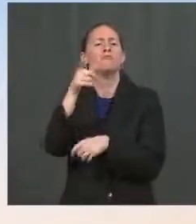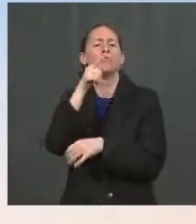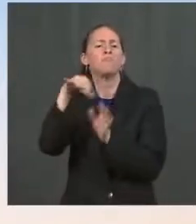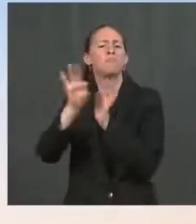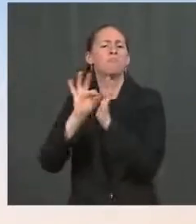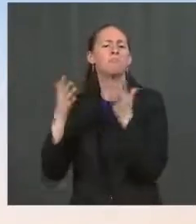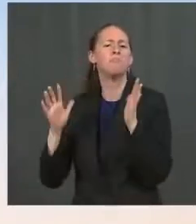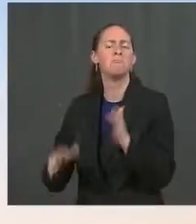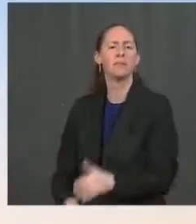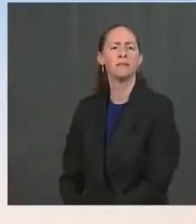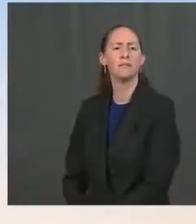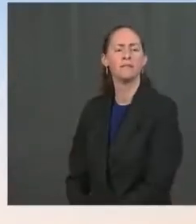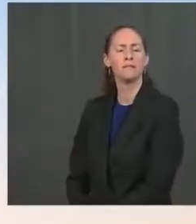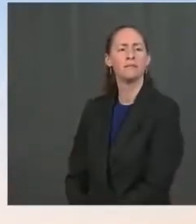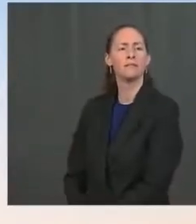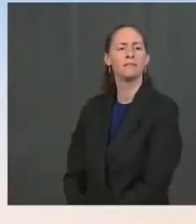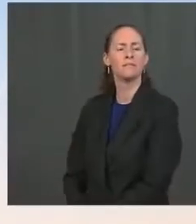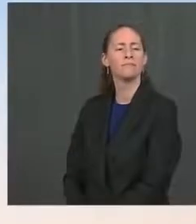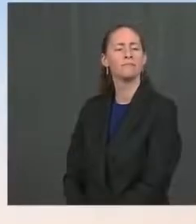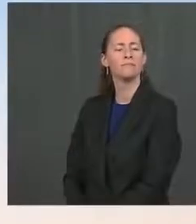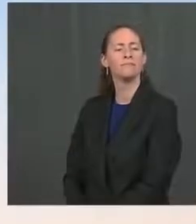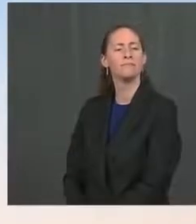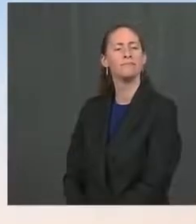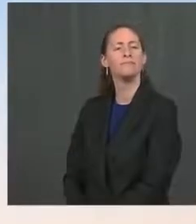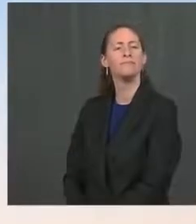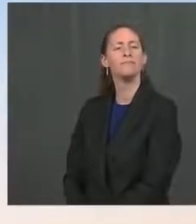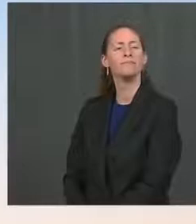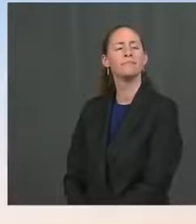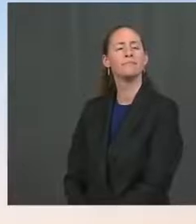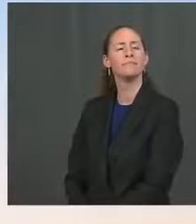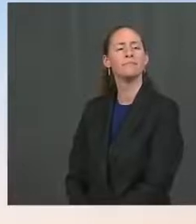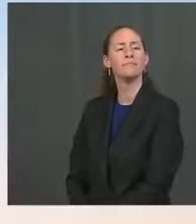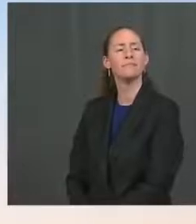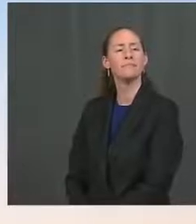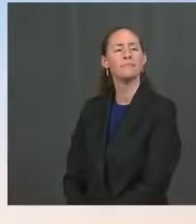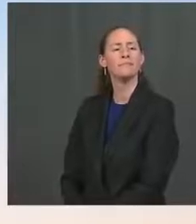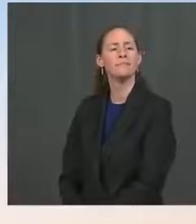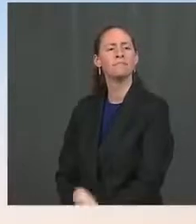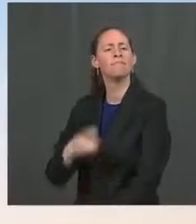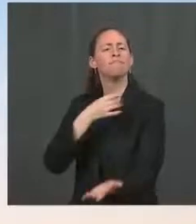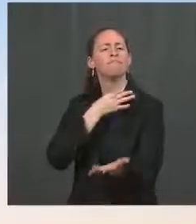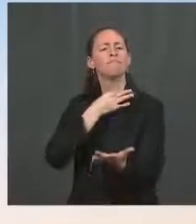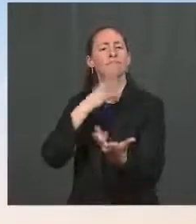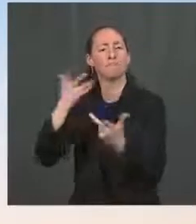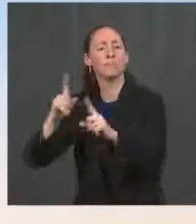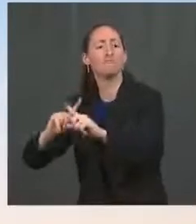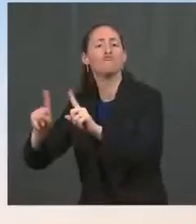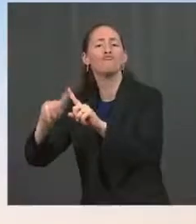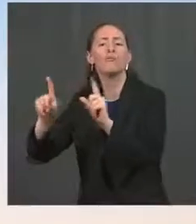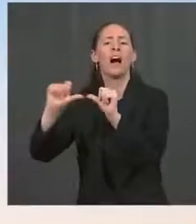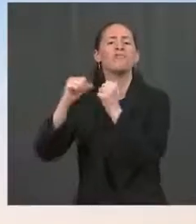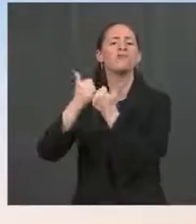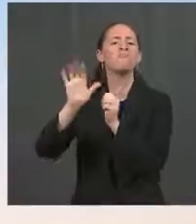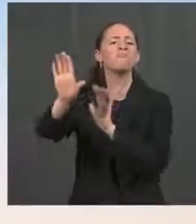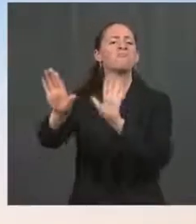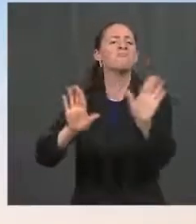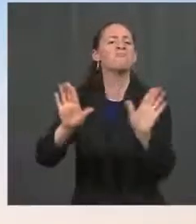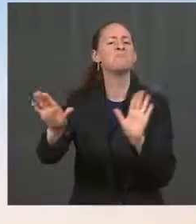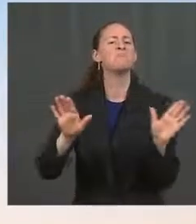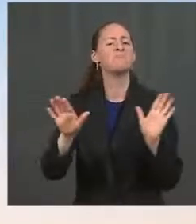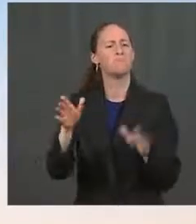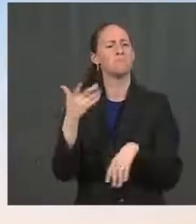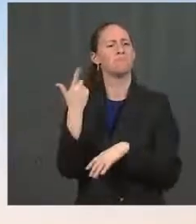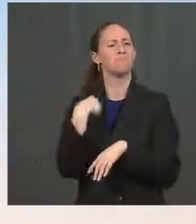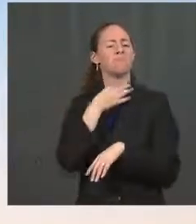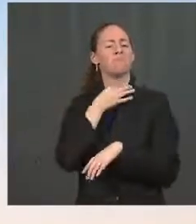is how essentially vaccine mandates will be determined. So some could have a proof of vaccination card, some may have a verbal attestation. It's determined by